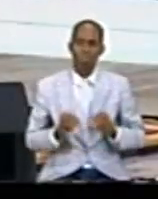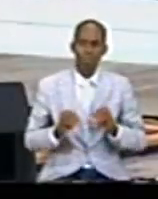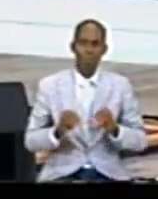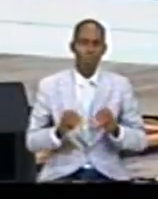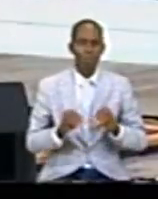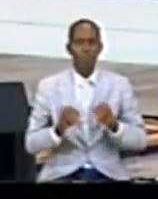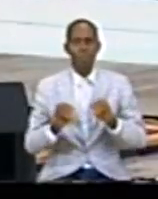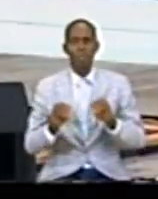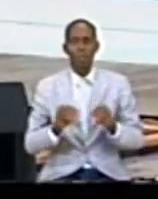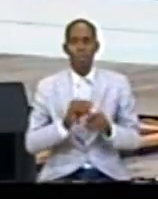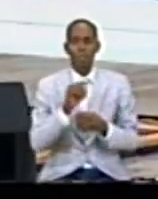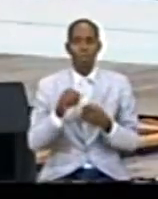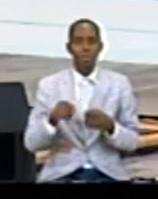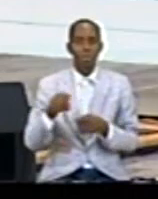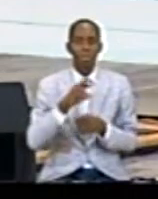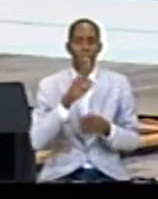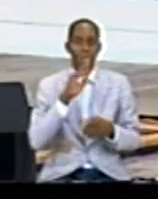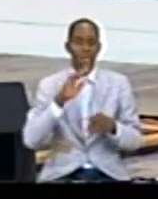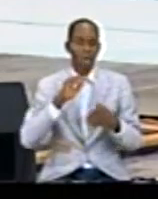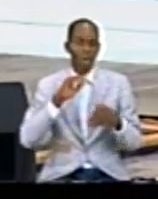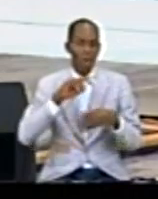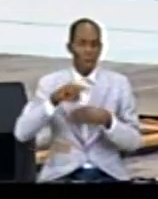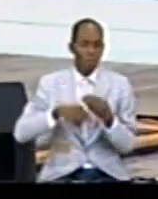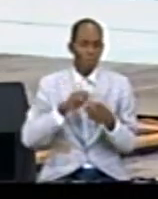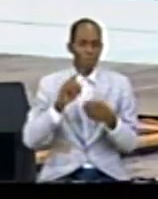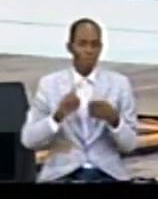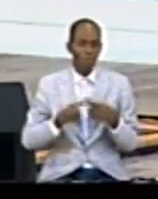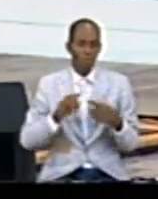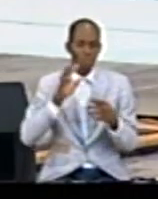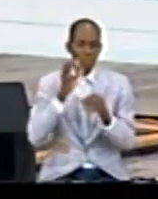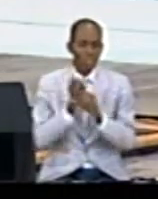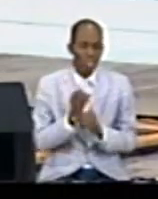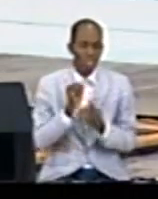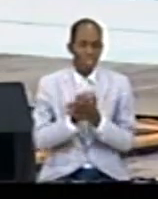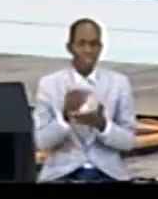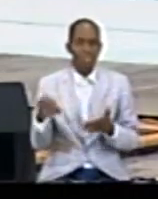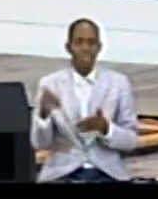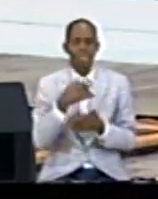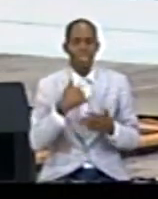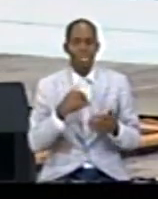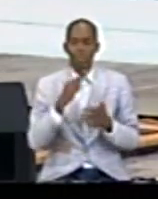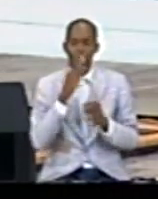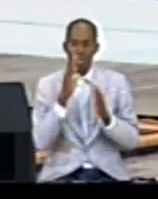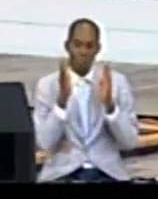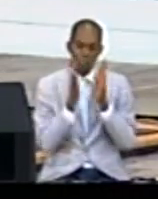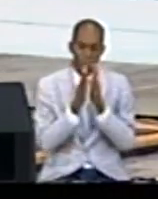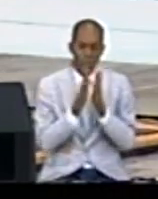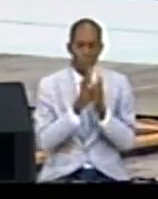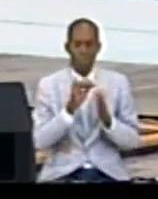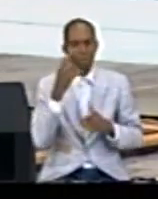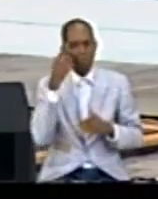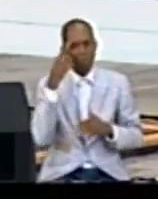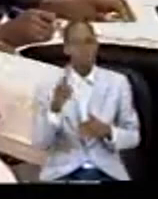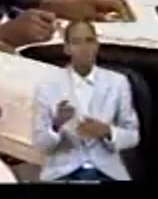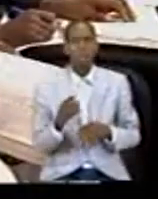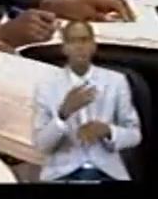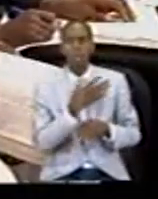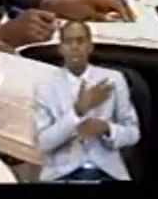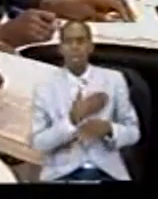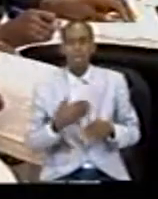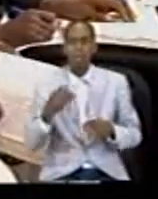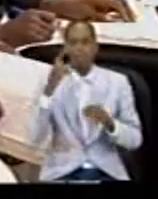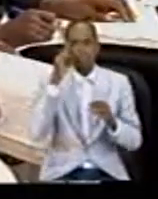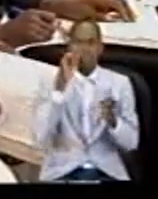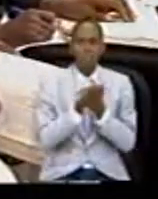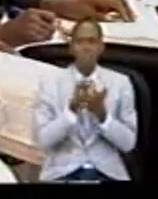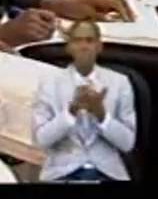they're about to get to that thing they have been praying for, and the thing they've been desiring, and the thing they believe the Lord is going to